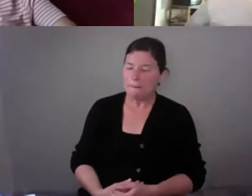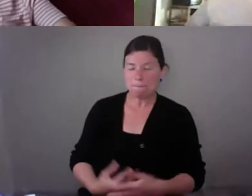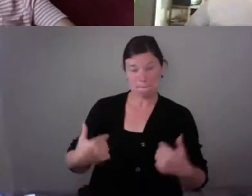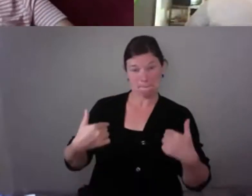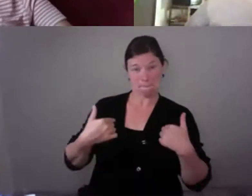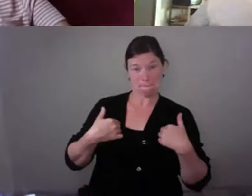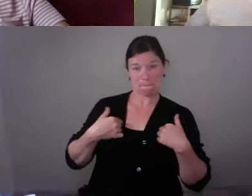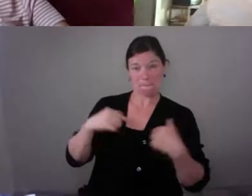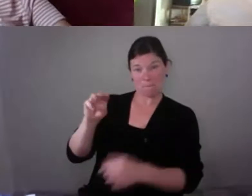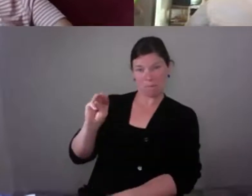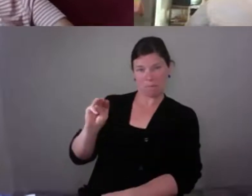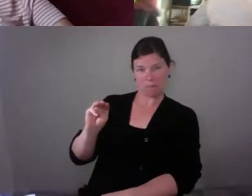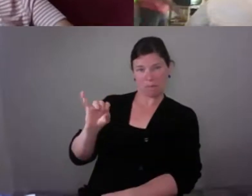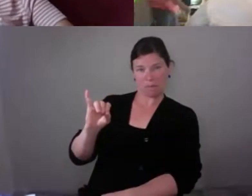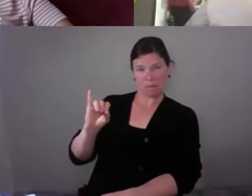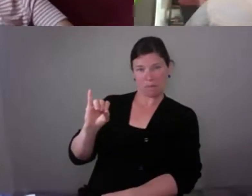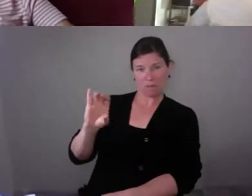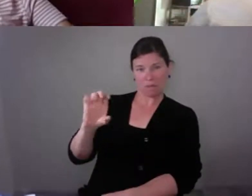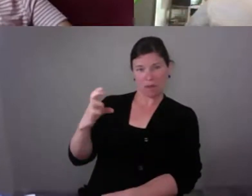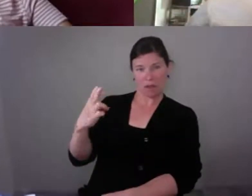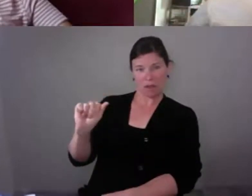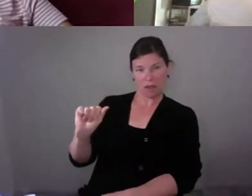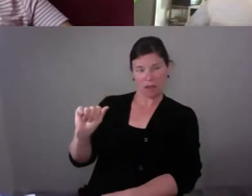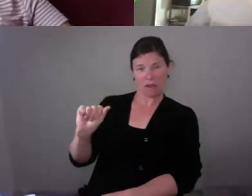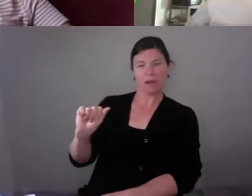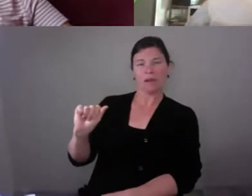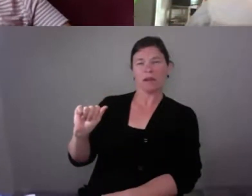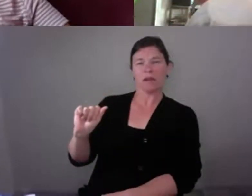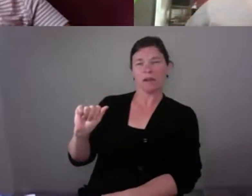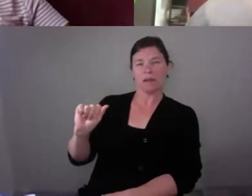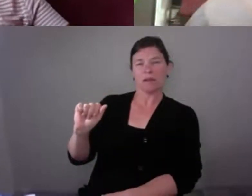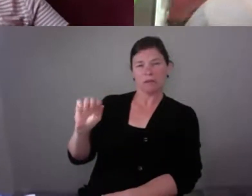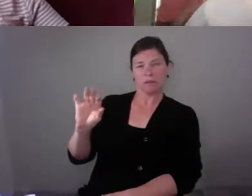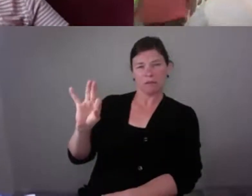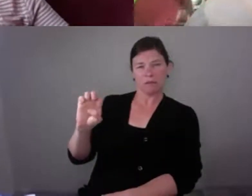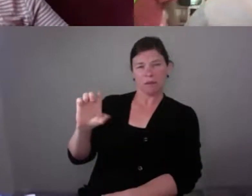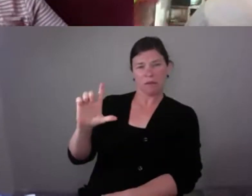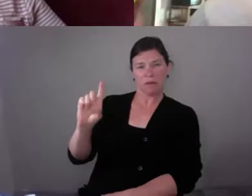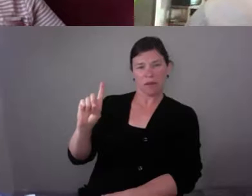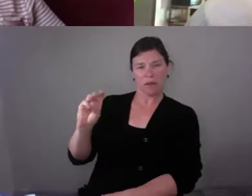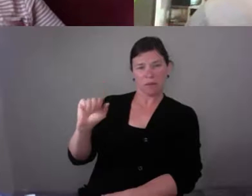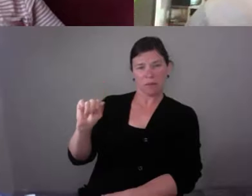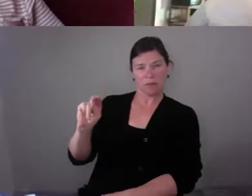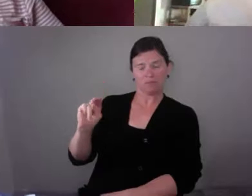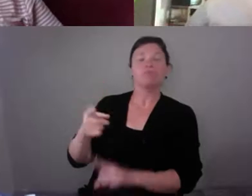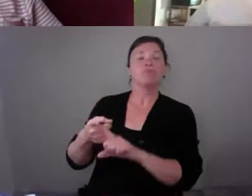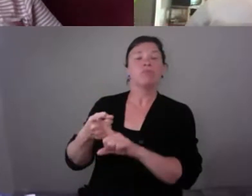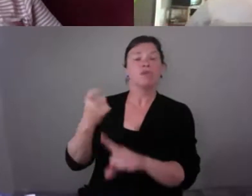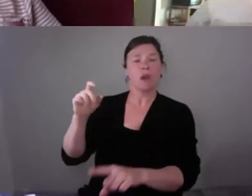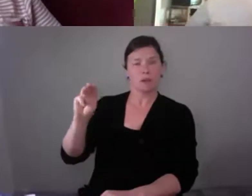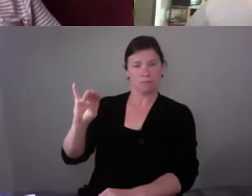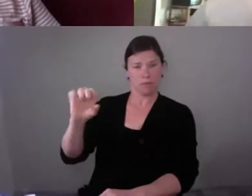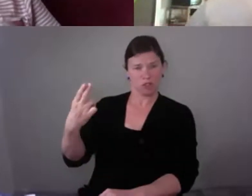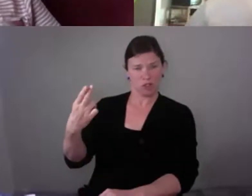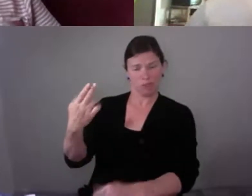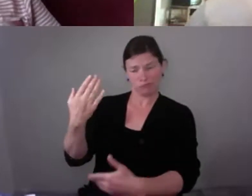am Micah Fialka-Feldman. I am from Michigan. I lived in Michigan my whole life. I